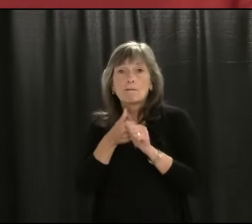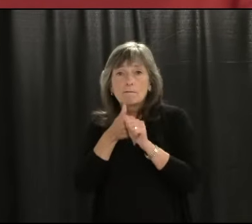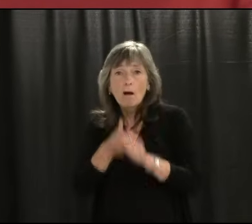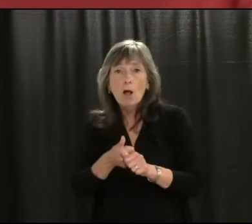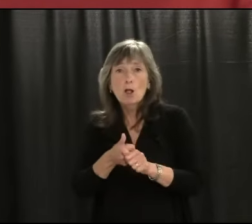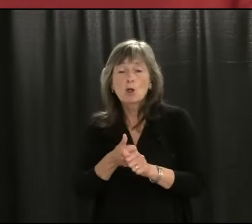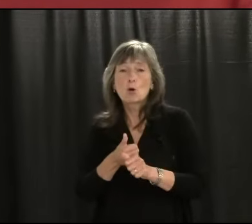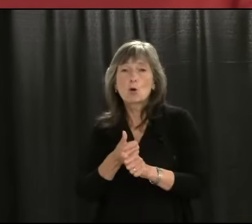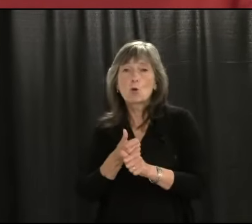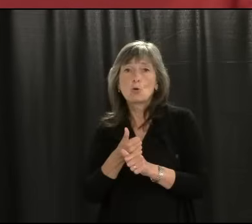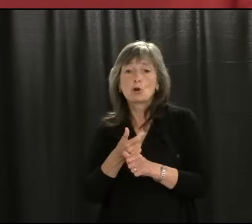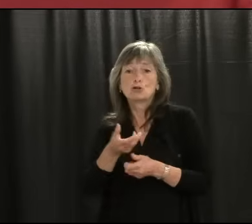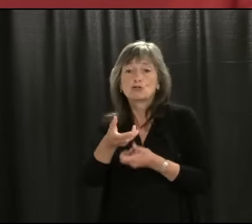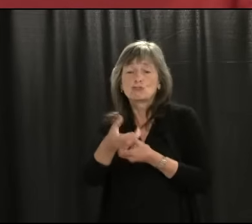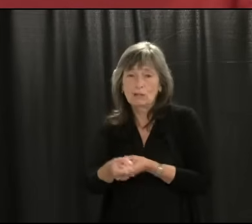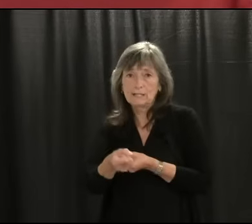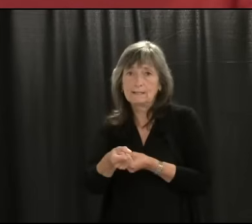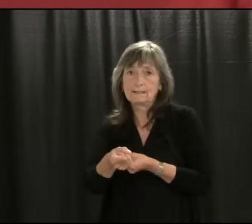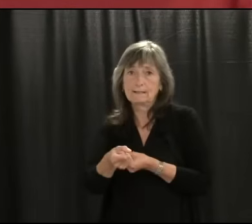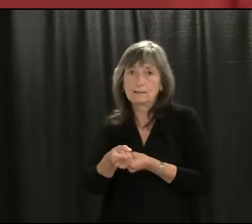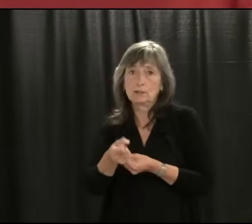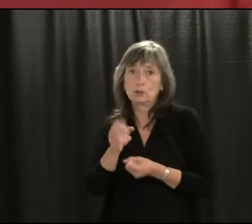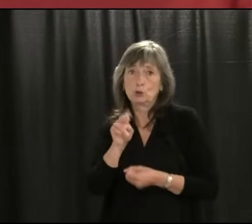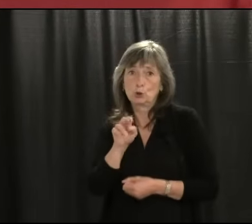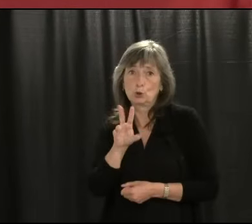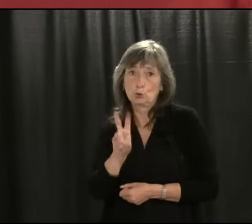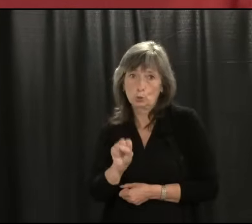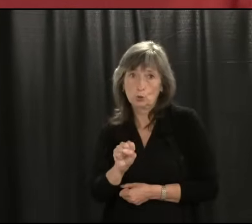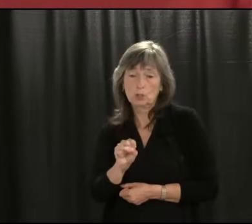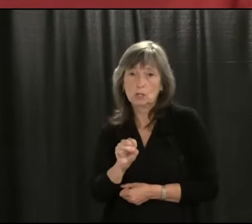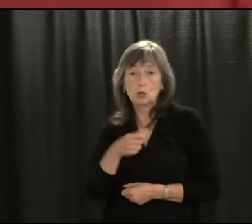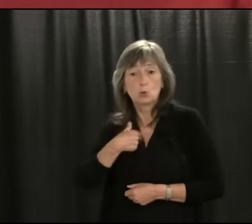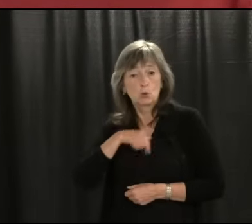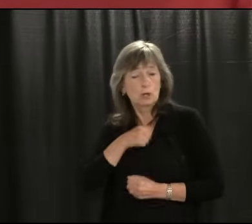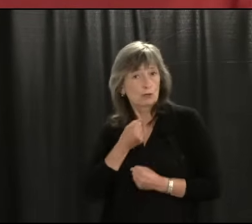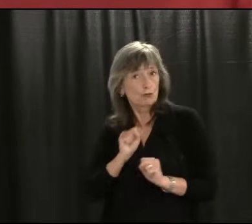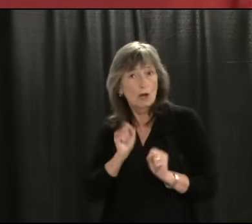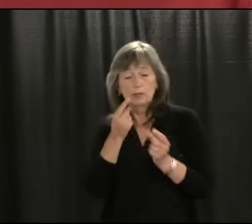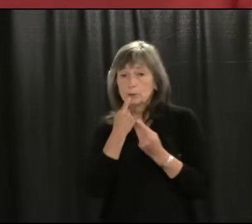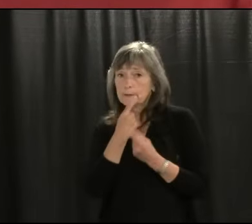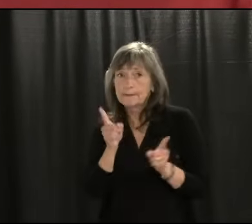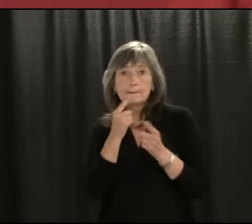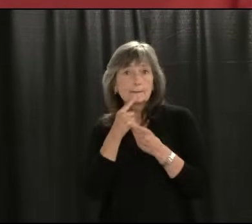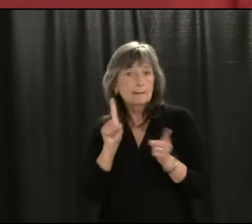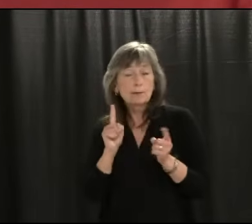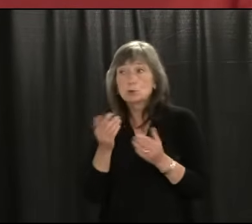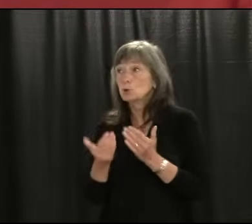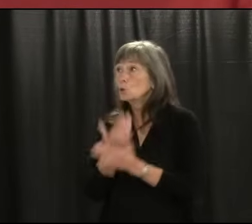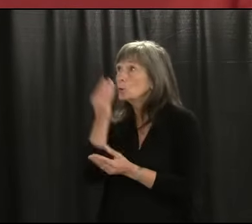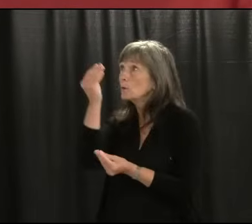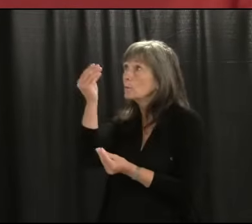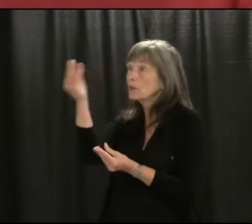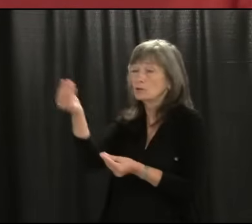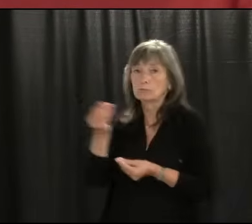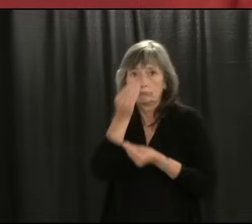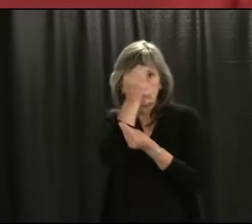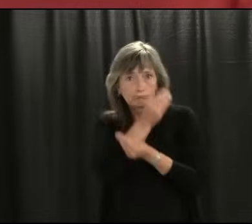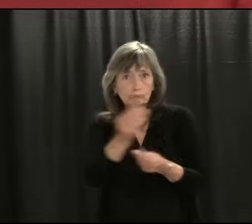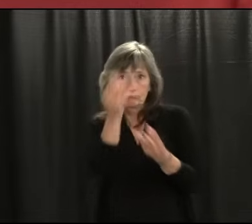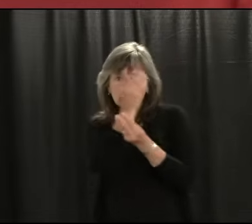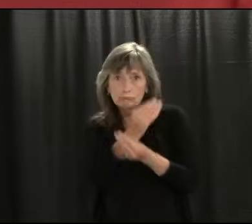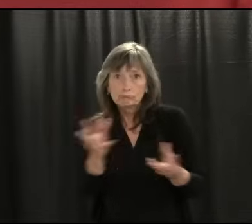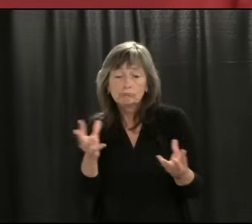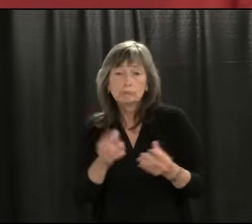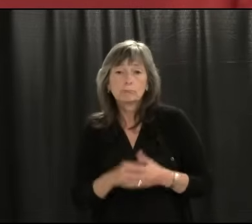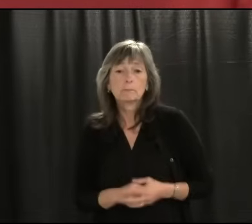Premier had said, we are doing our utmost to keep you updated as we get new information. And I also want to